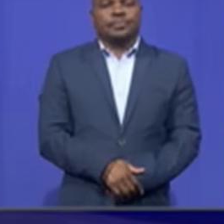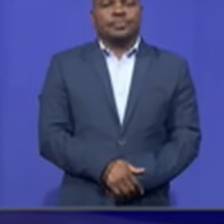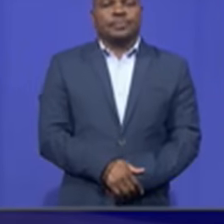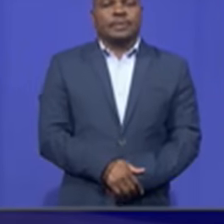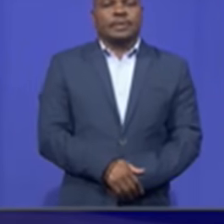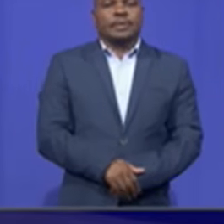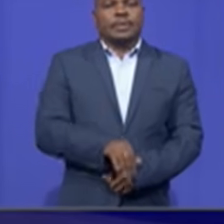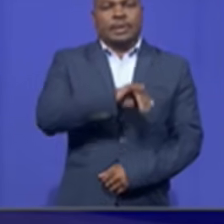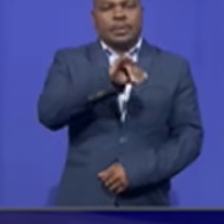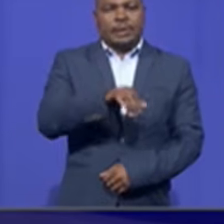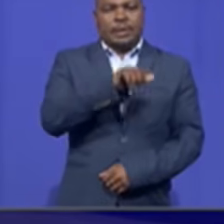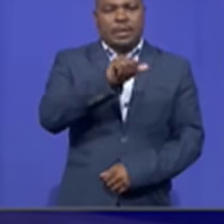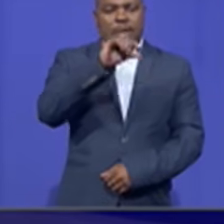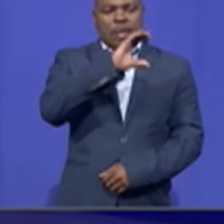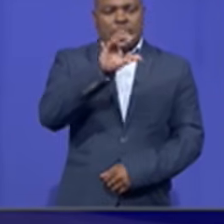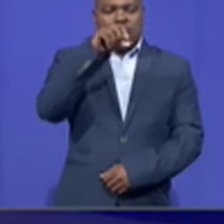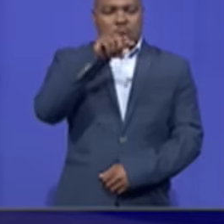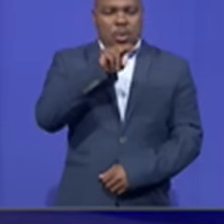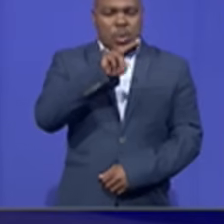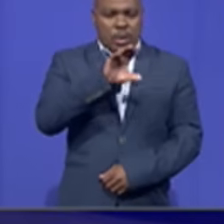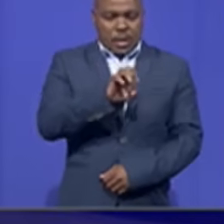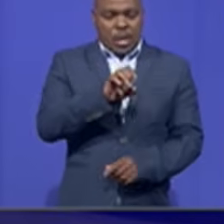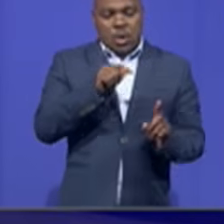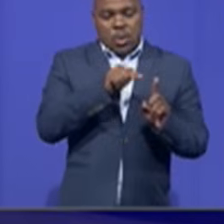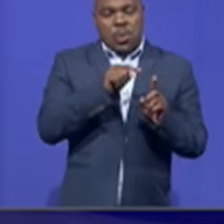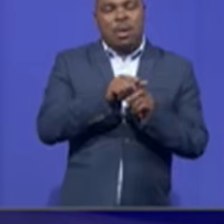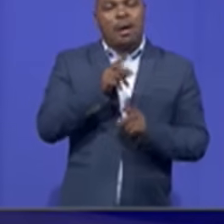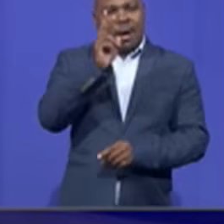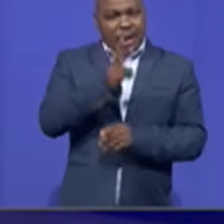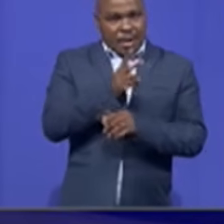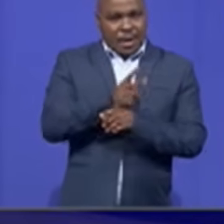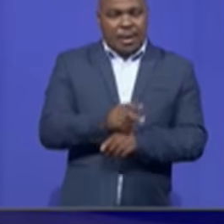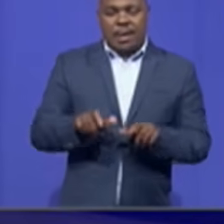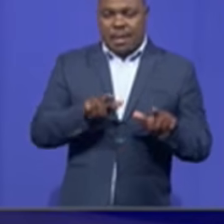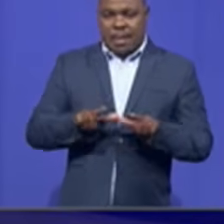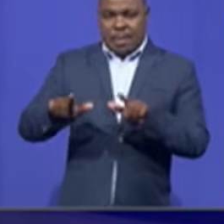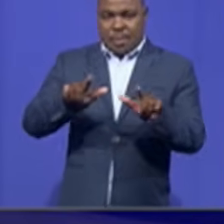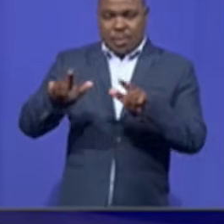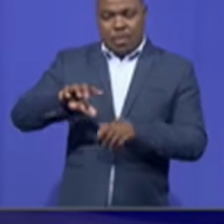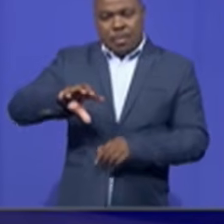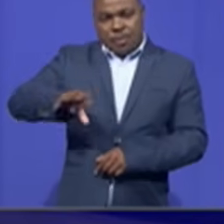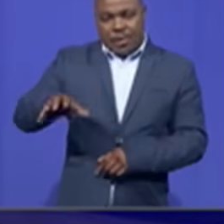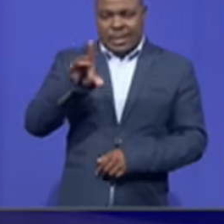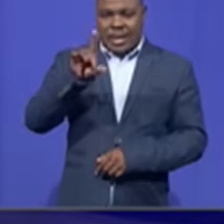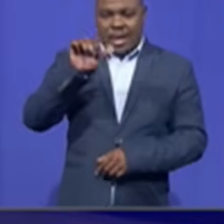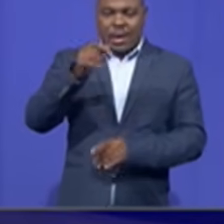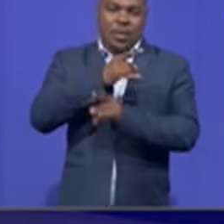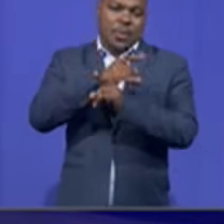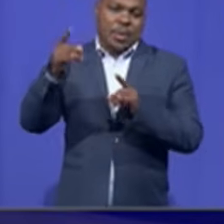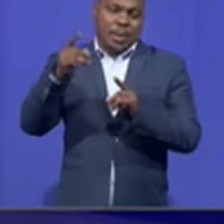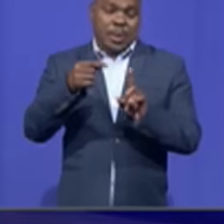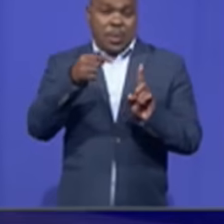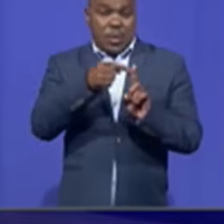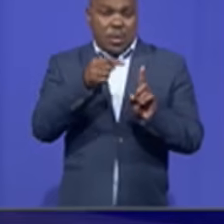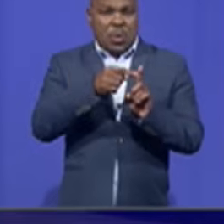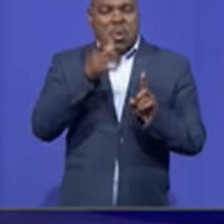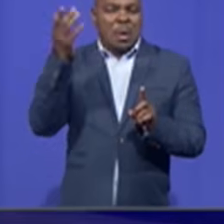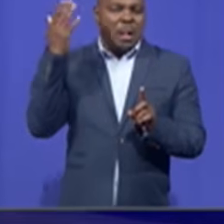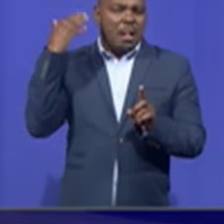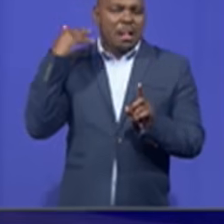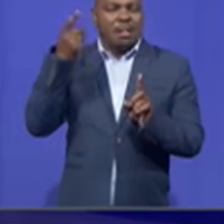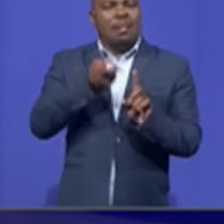Jack Smalley o tlhophilwe gape jaaka moeteledipele wa lekoko la Democratic Alliance kwa Limpopo. Phenyo ya ga Smalley e latela morago ga go